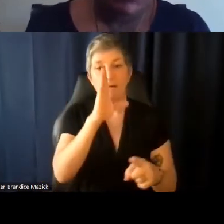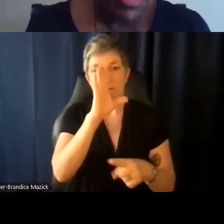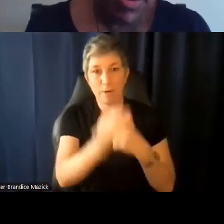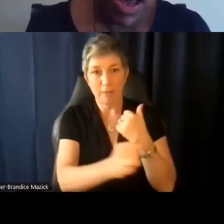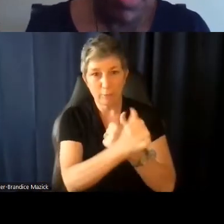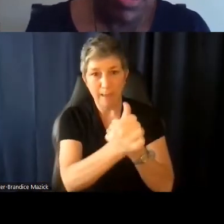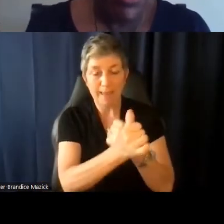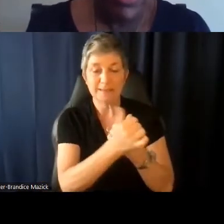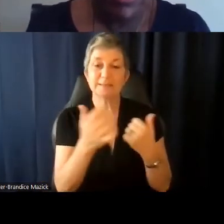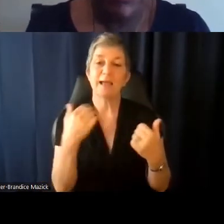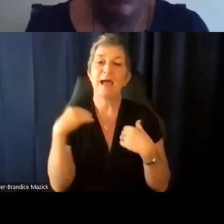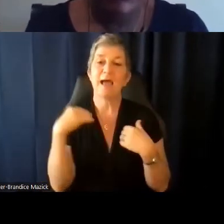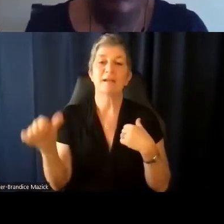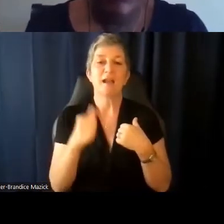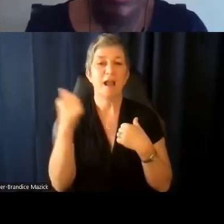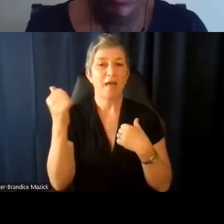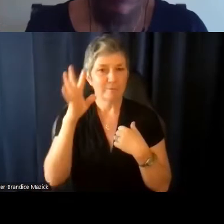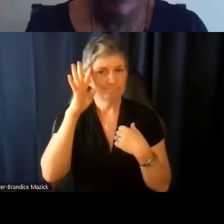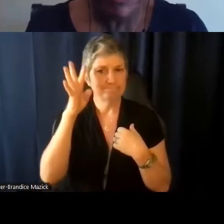have another hypothetical here